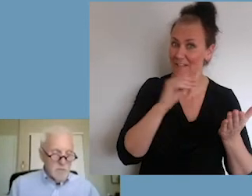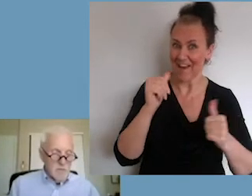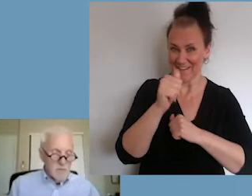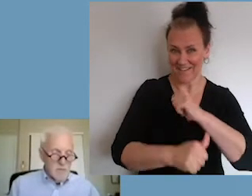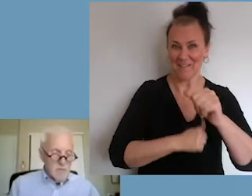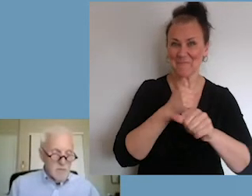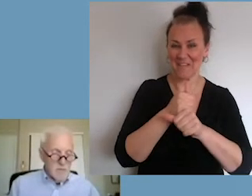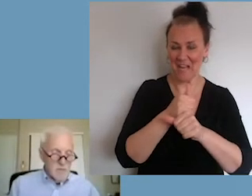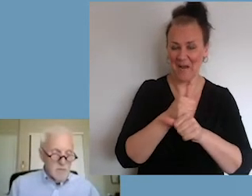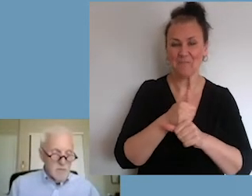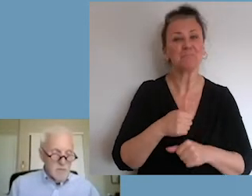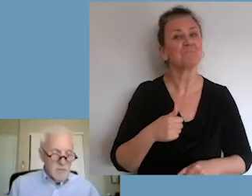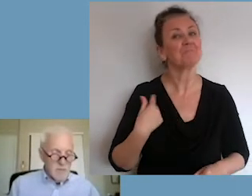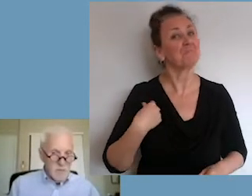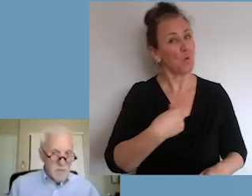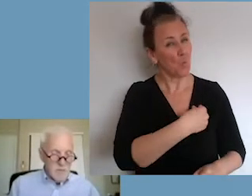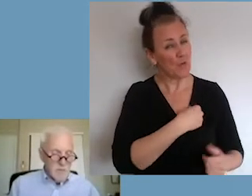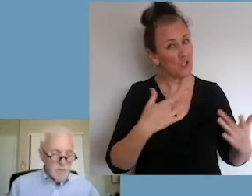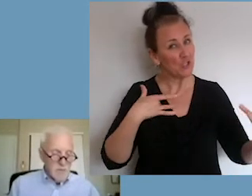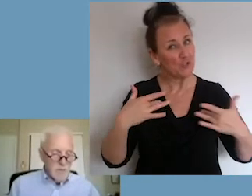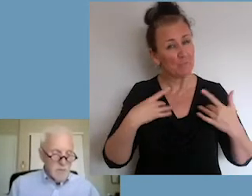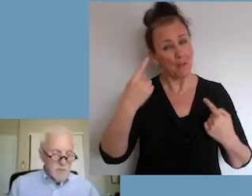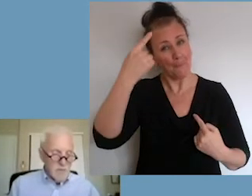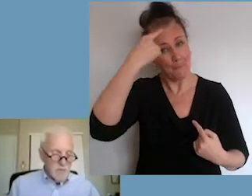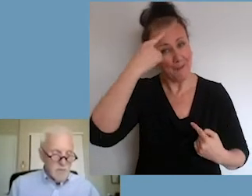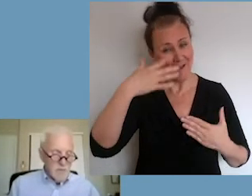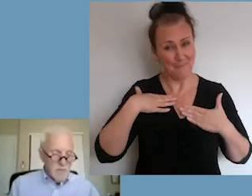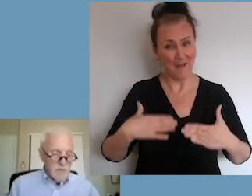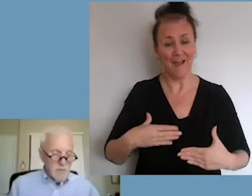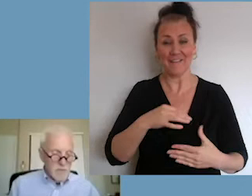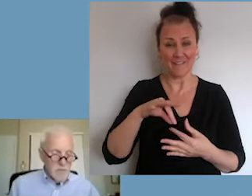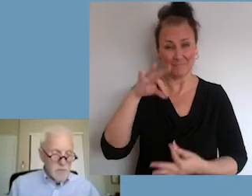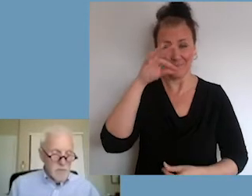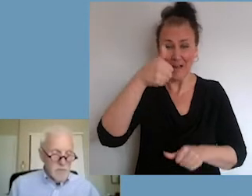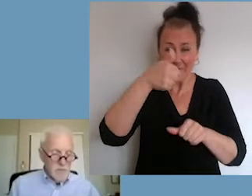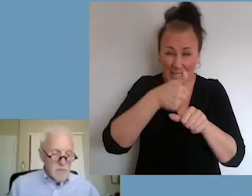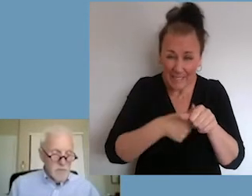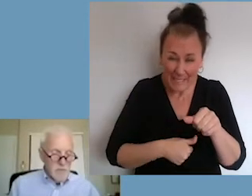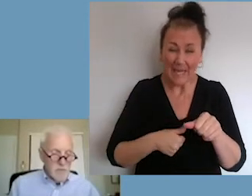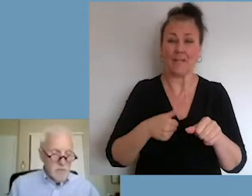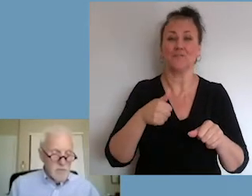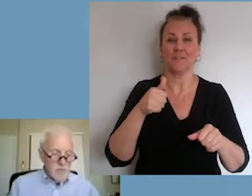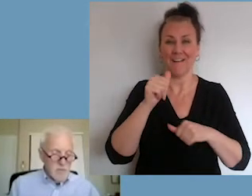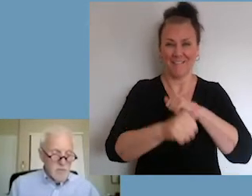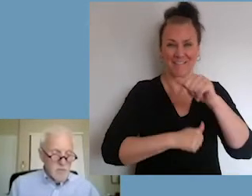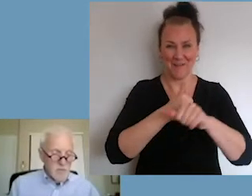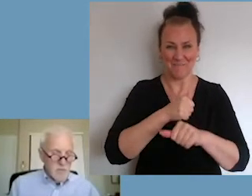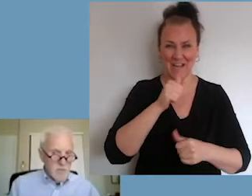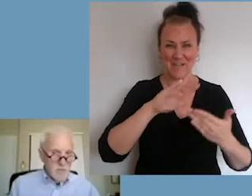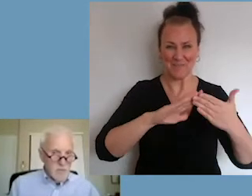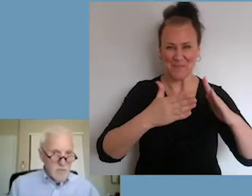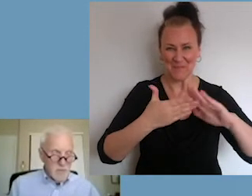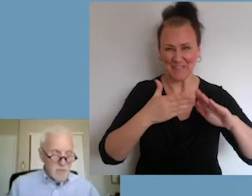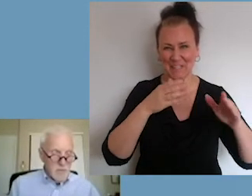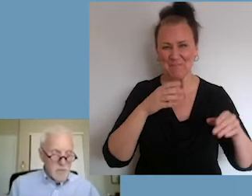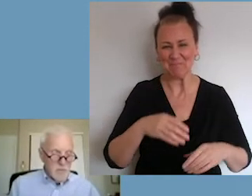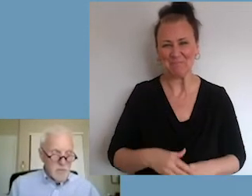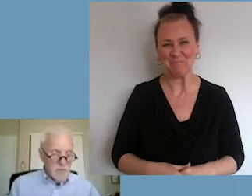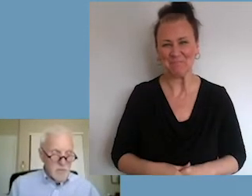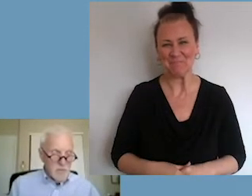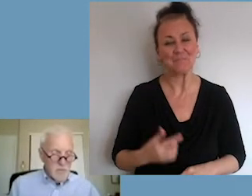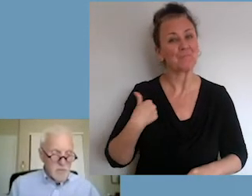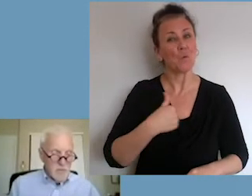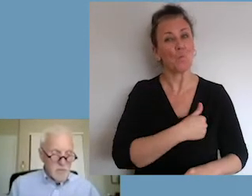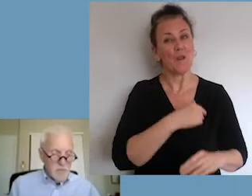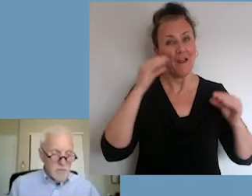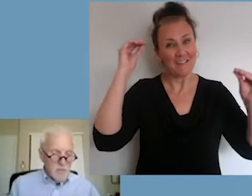alumni. We are concerned about the mind, the body, and even spirit of each member of our community.